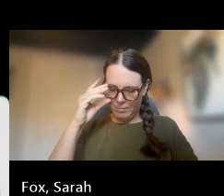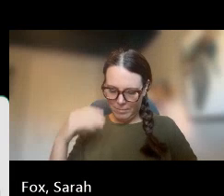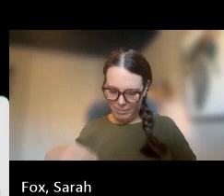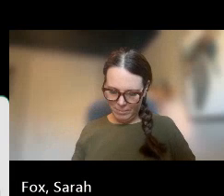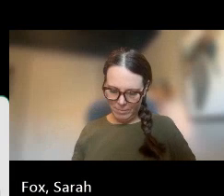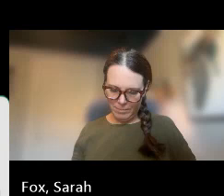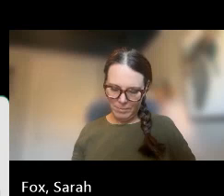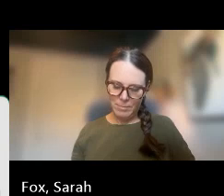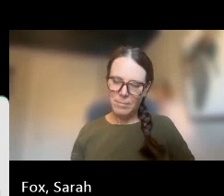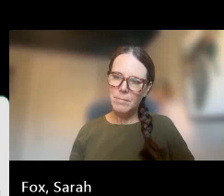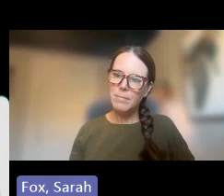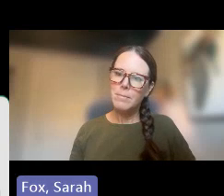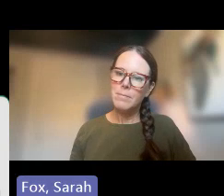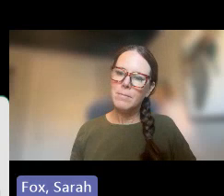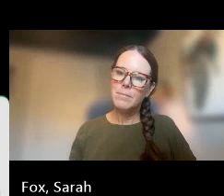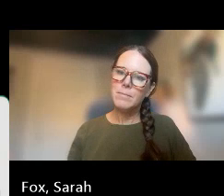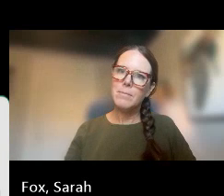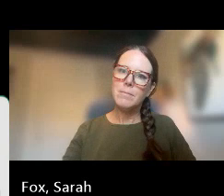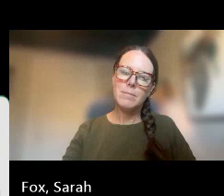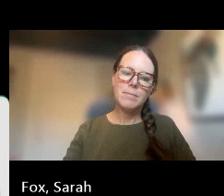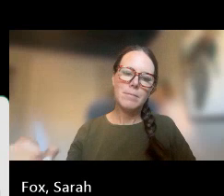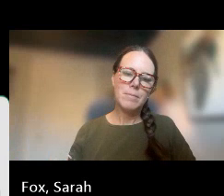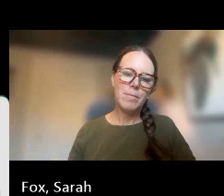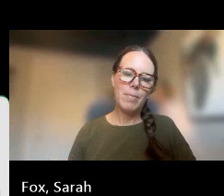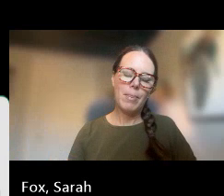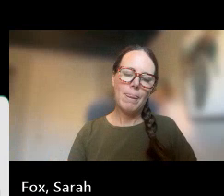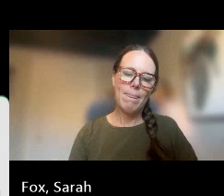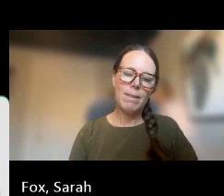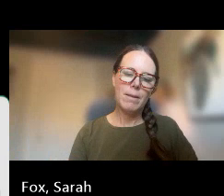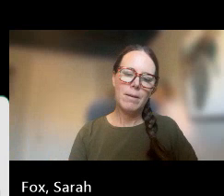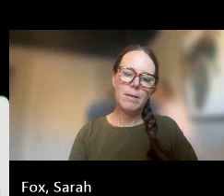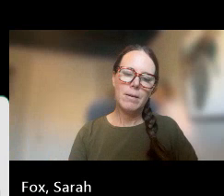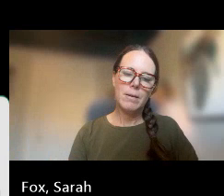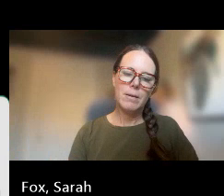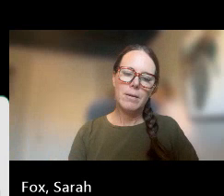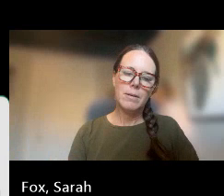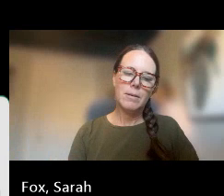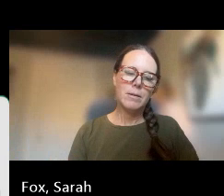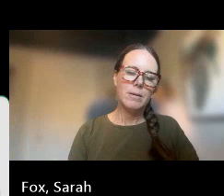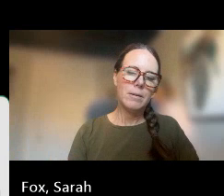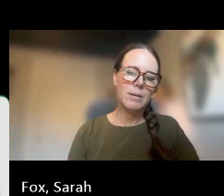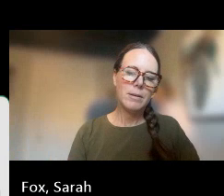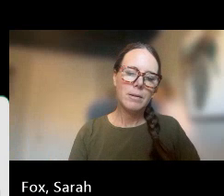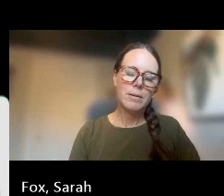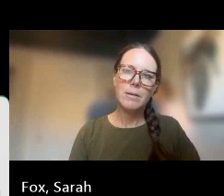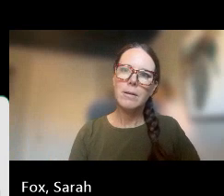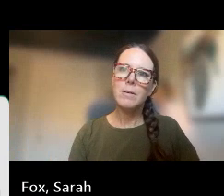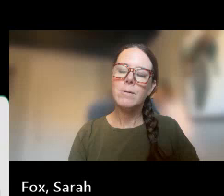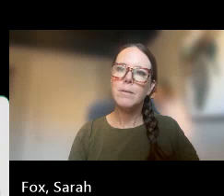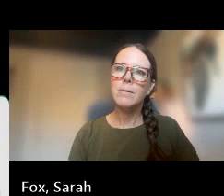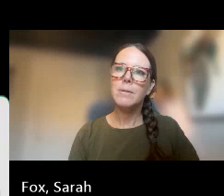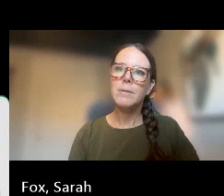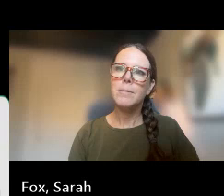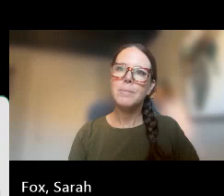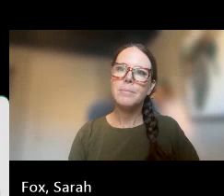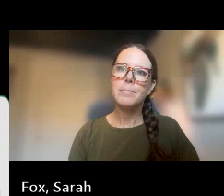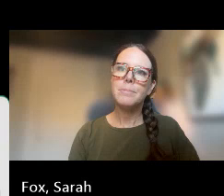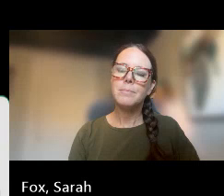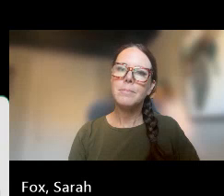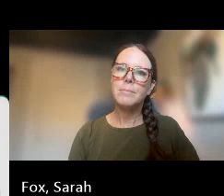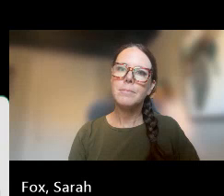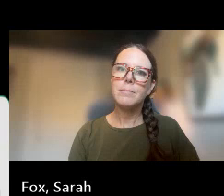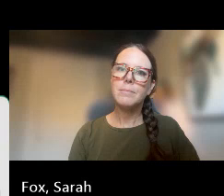comment would be similar to the Y Racing. This event has been around for longer than I've even been on the board. And I remember my first year or two,